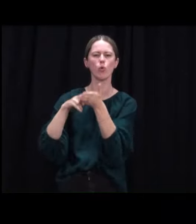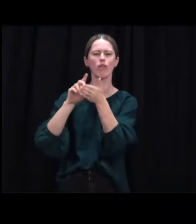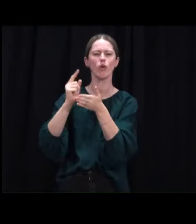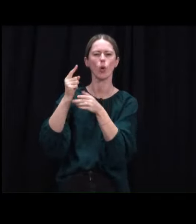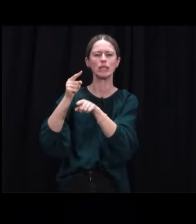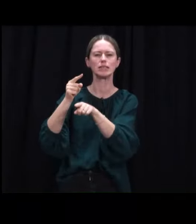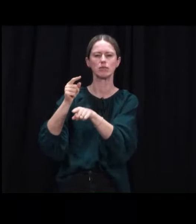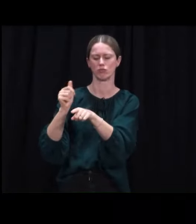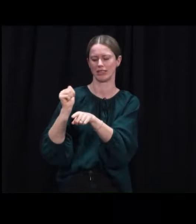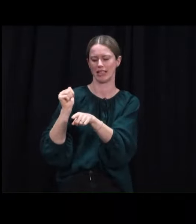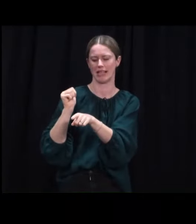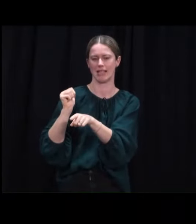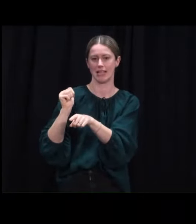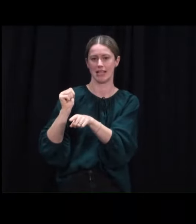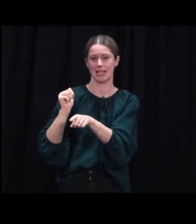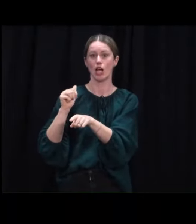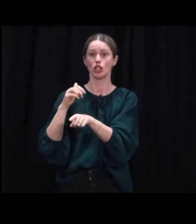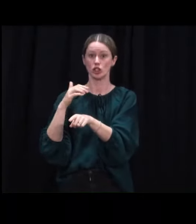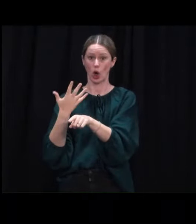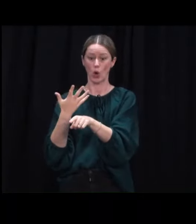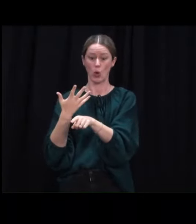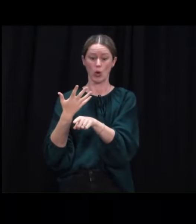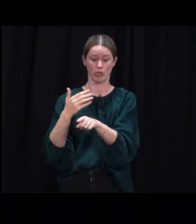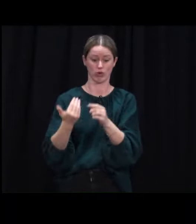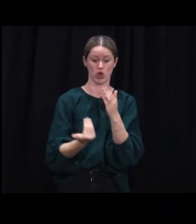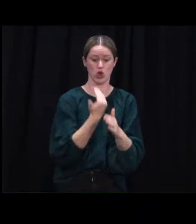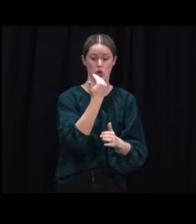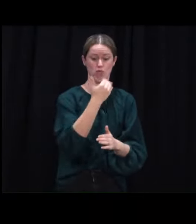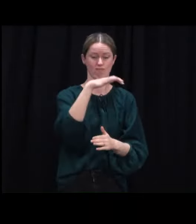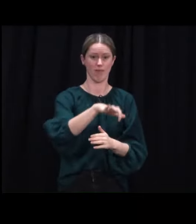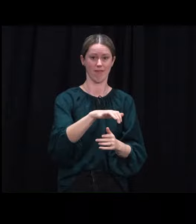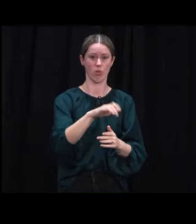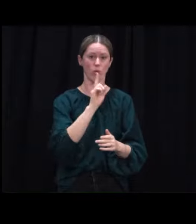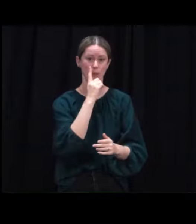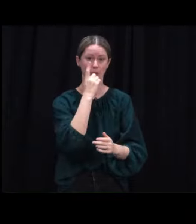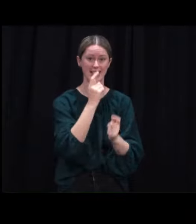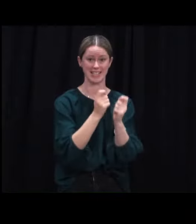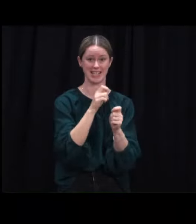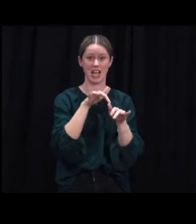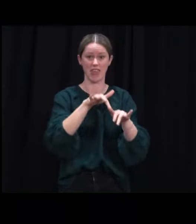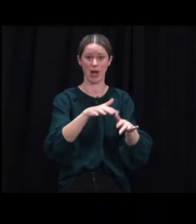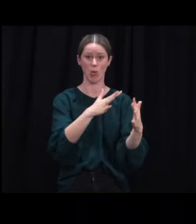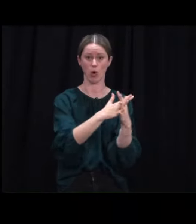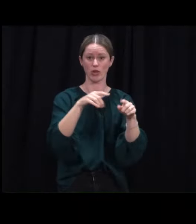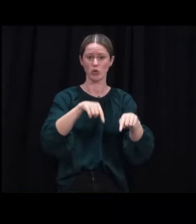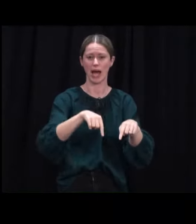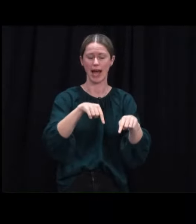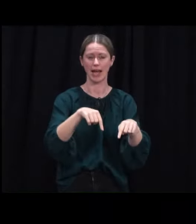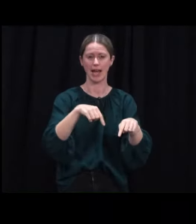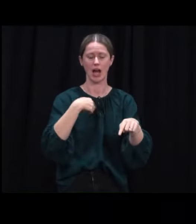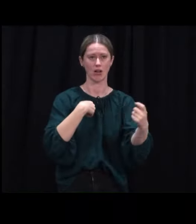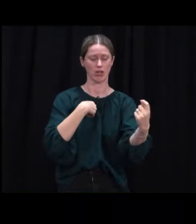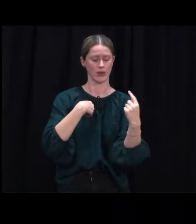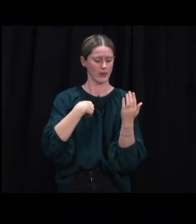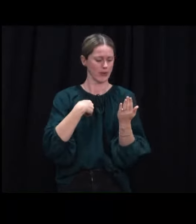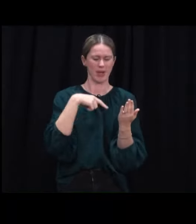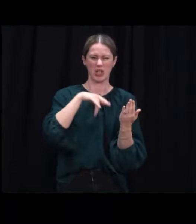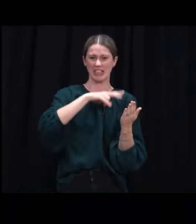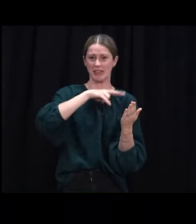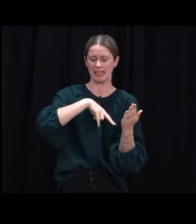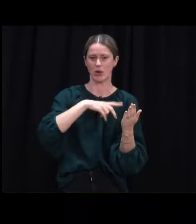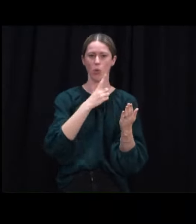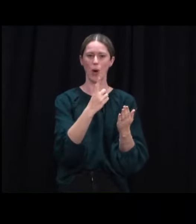and so there is pop-up testing running again today in Warkworth. I've had some message I just didn't get a chance to look at from one of